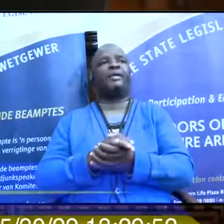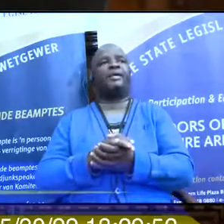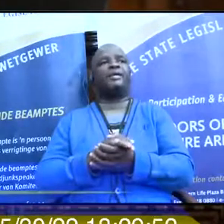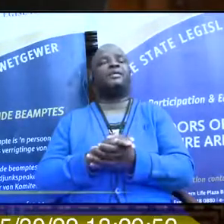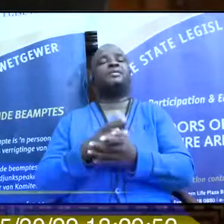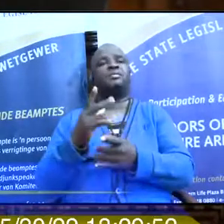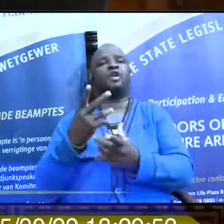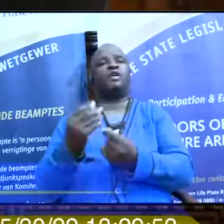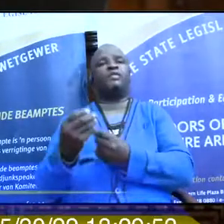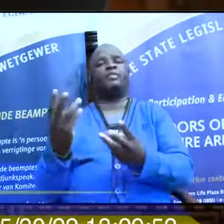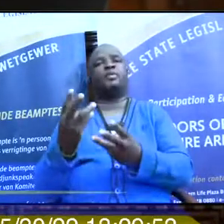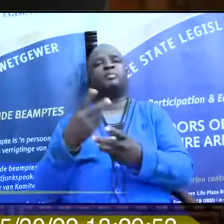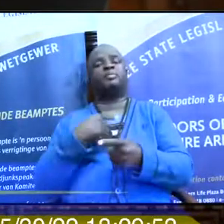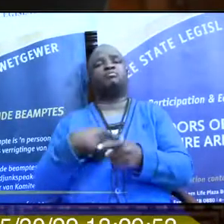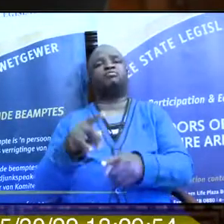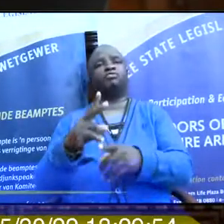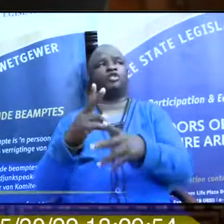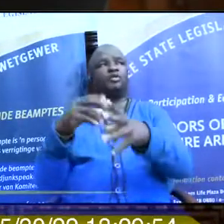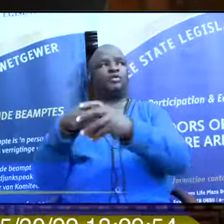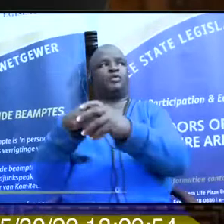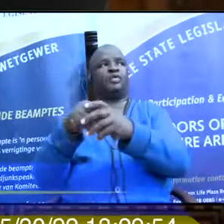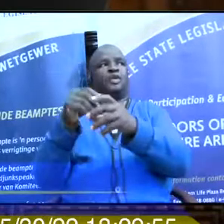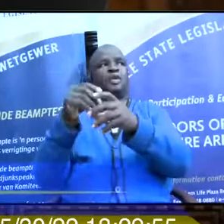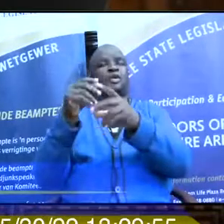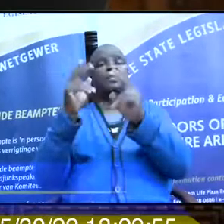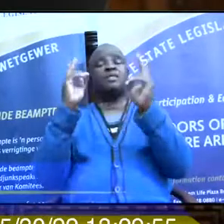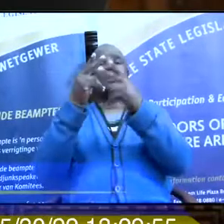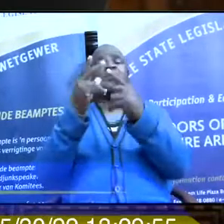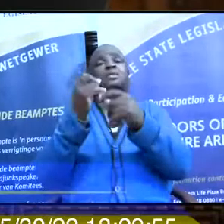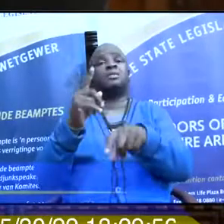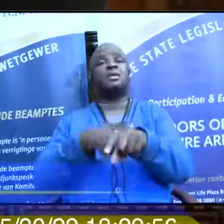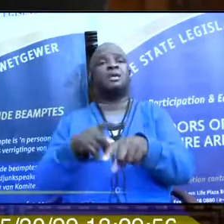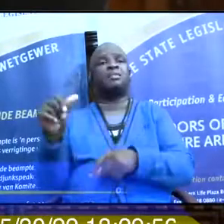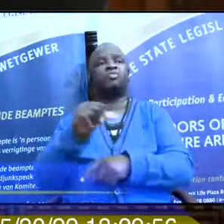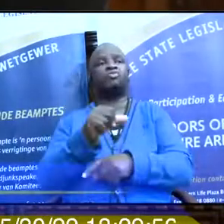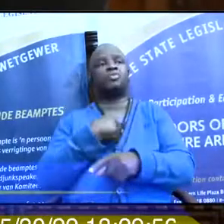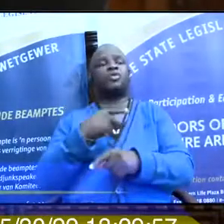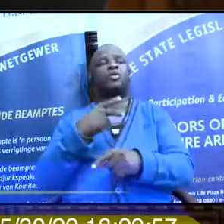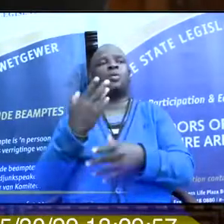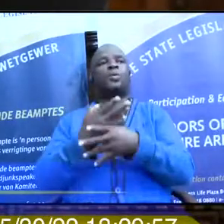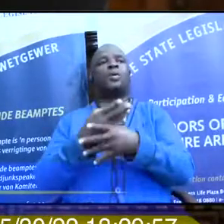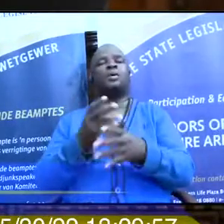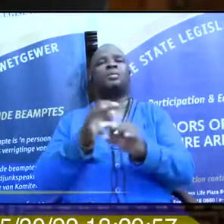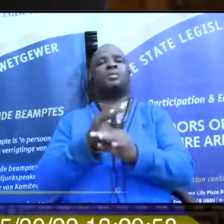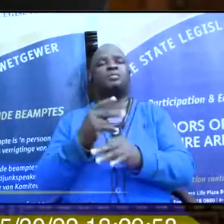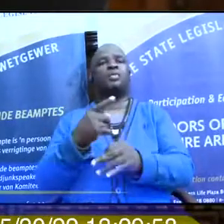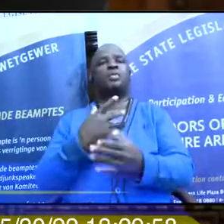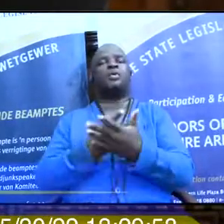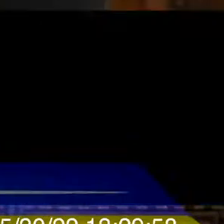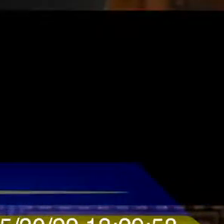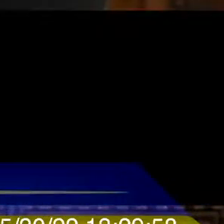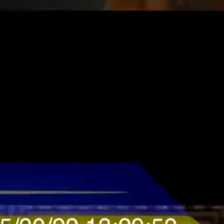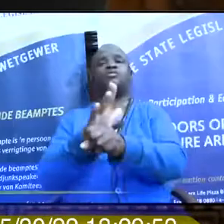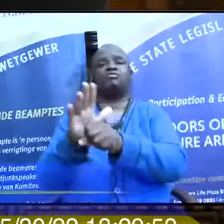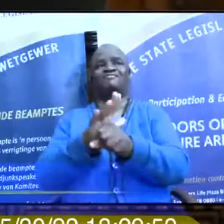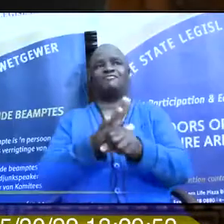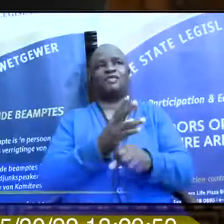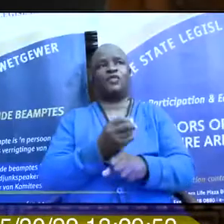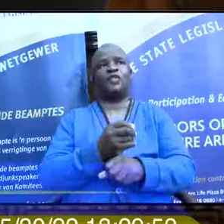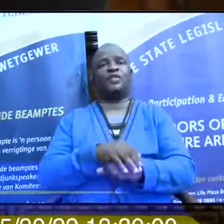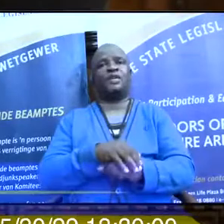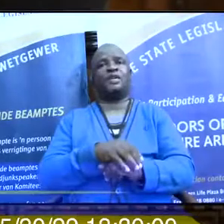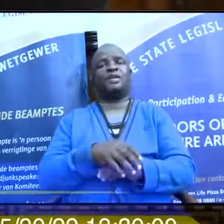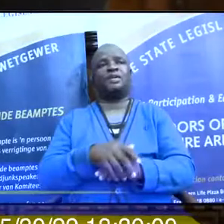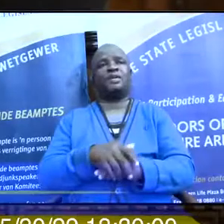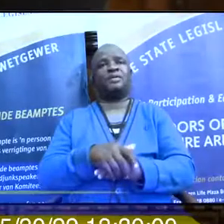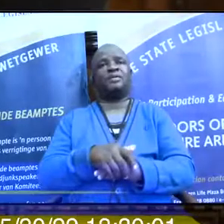universities and when they come back they will not be having workplaces because it will be saturated we are not having a